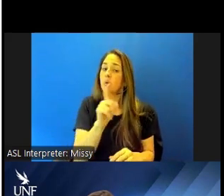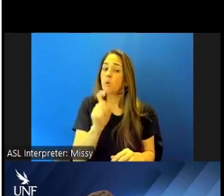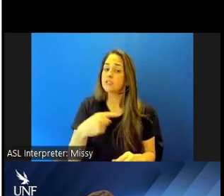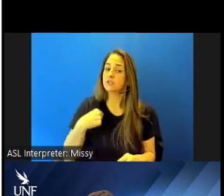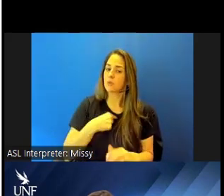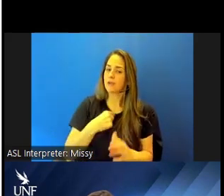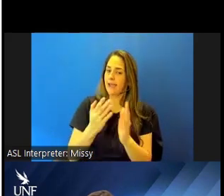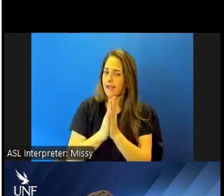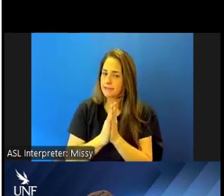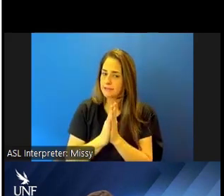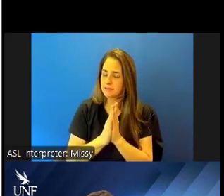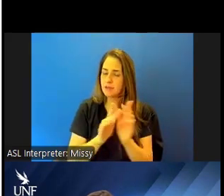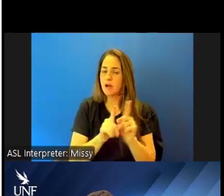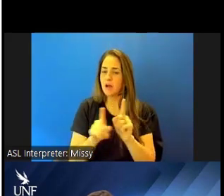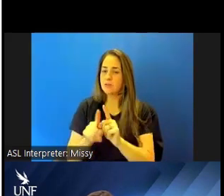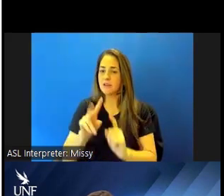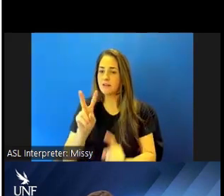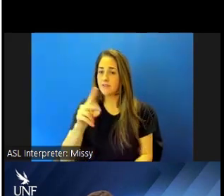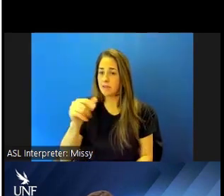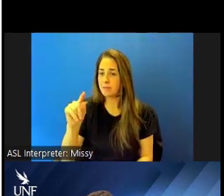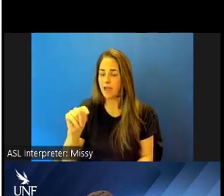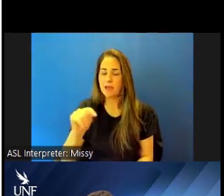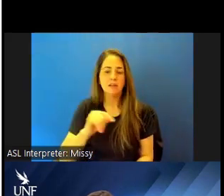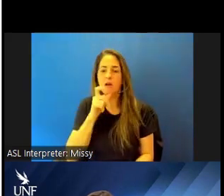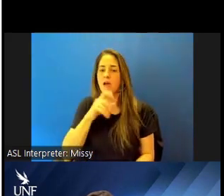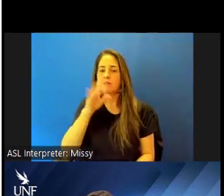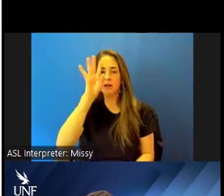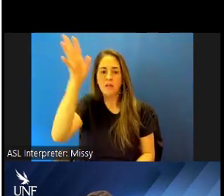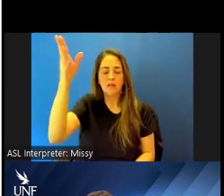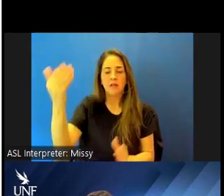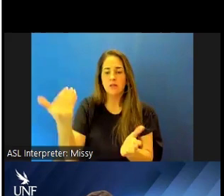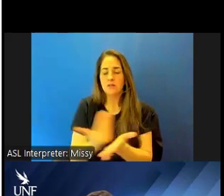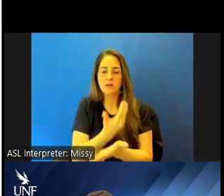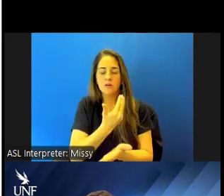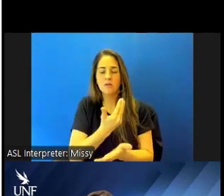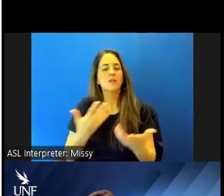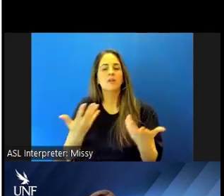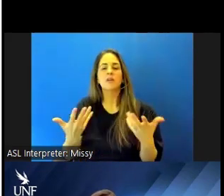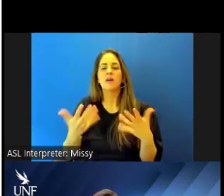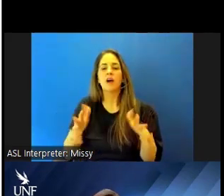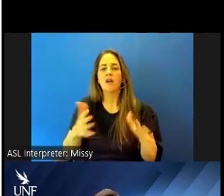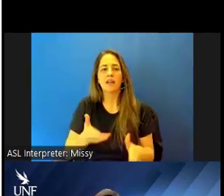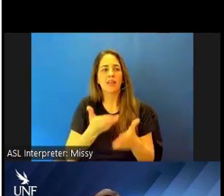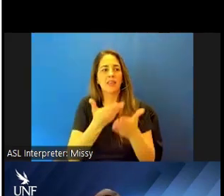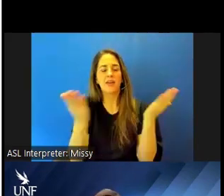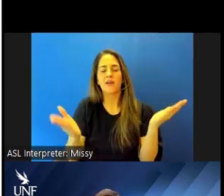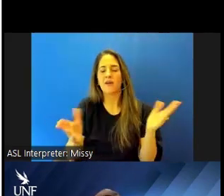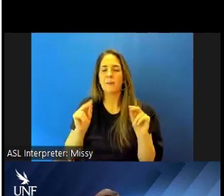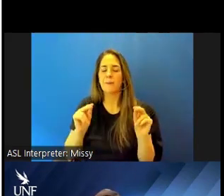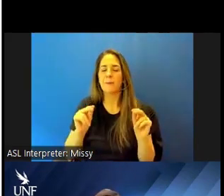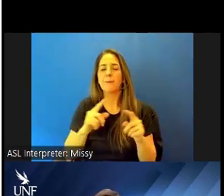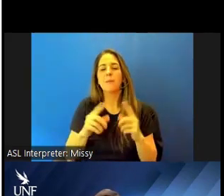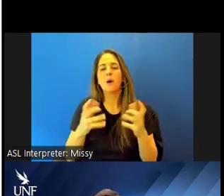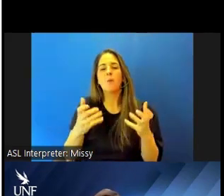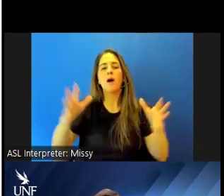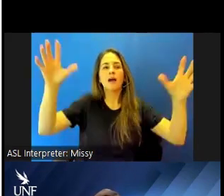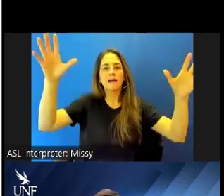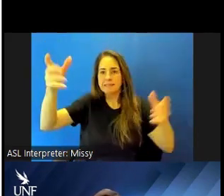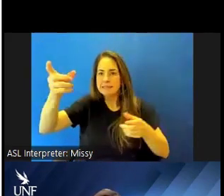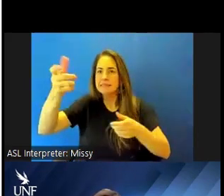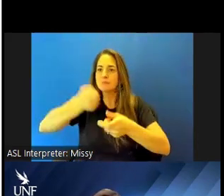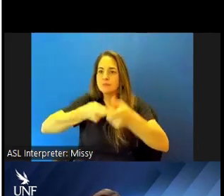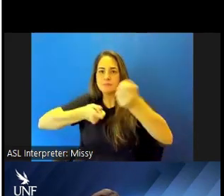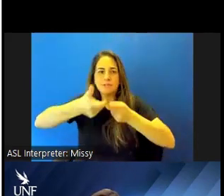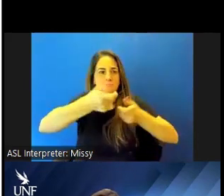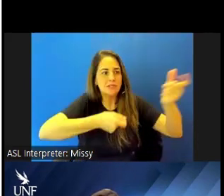We also ask about VPAT. We're not trying to recreate things that already exist in the market. We're just trying to help bring them together in a central